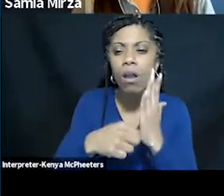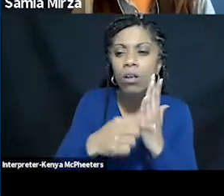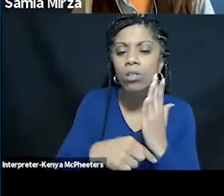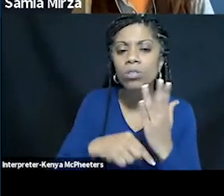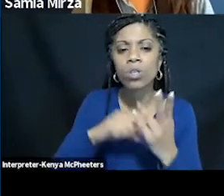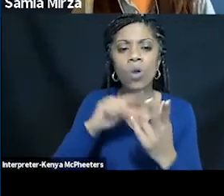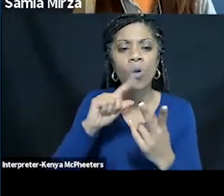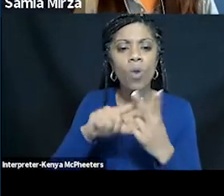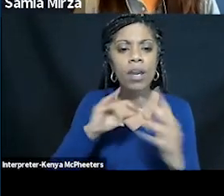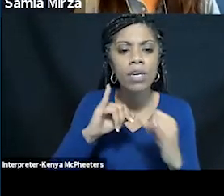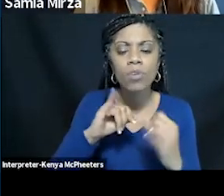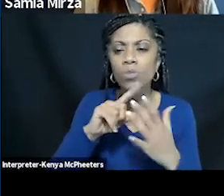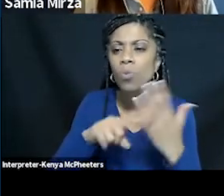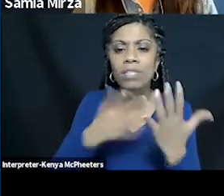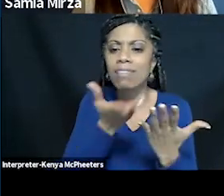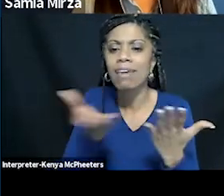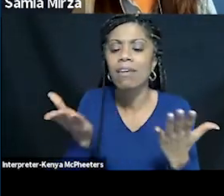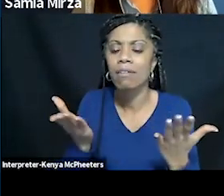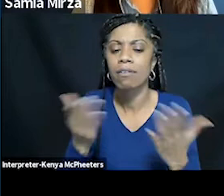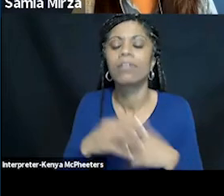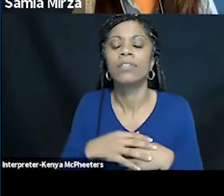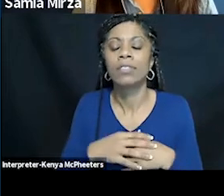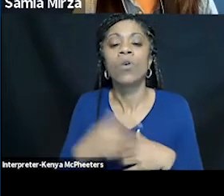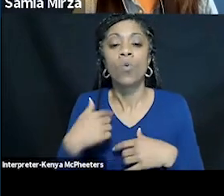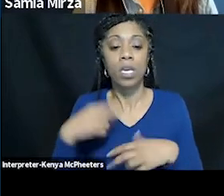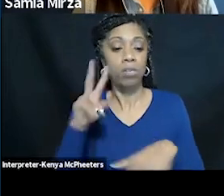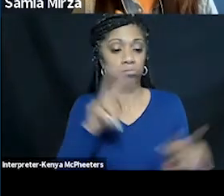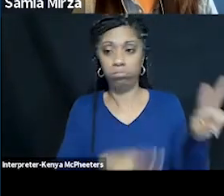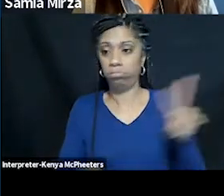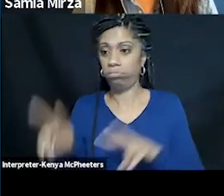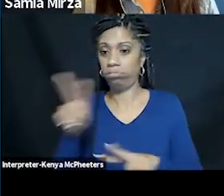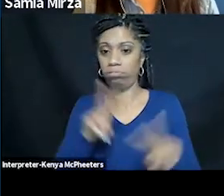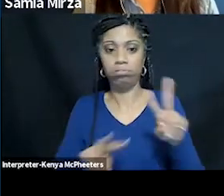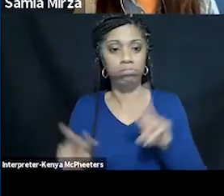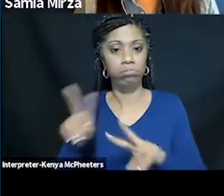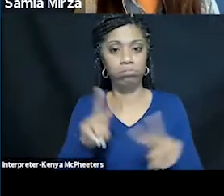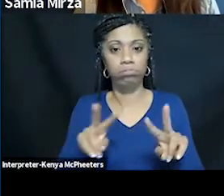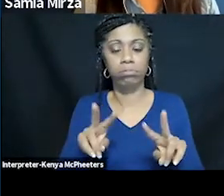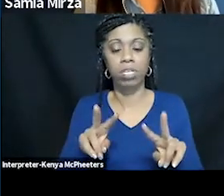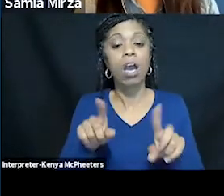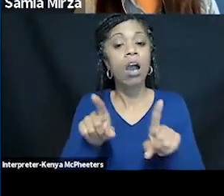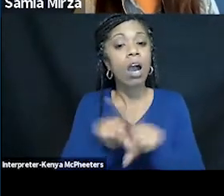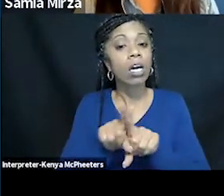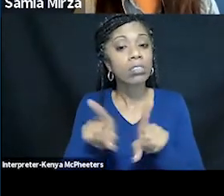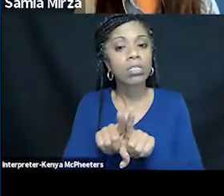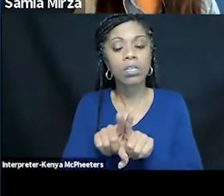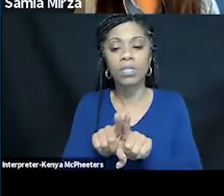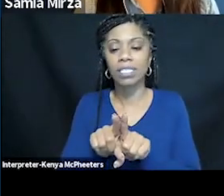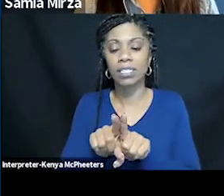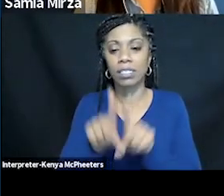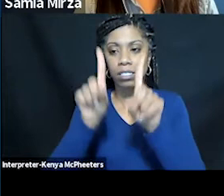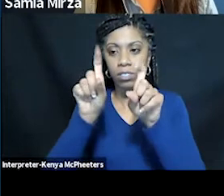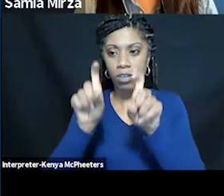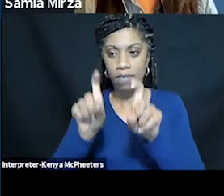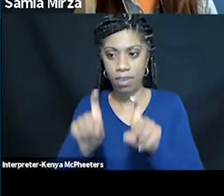of these concepts. So we conducted this environmental scan. We also conducted a survey of the network membership.